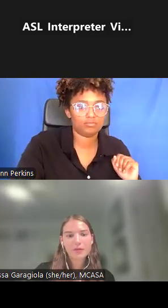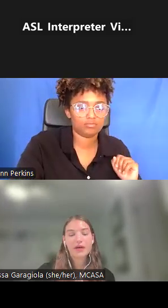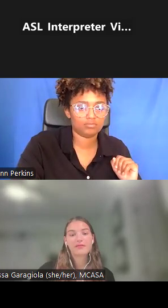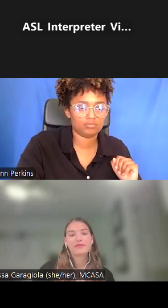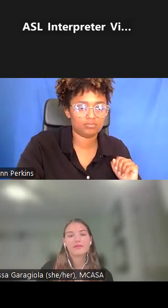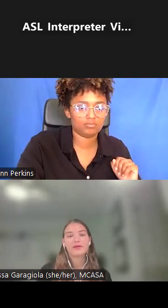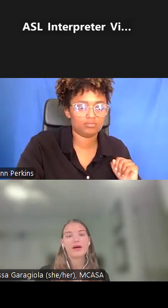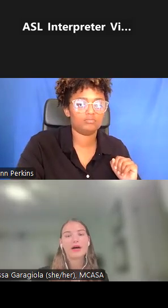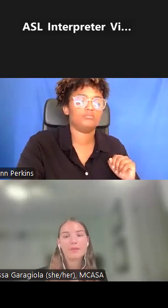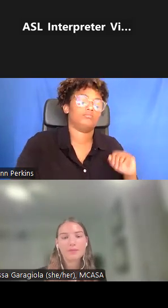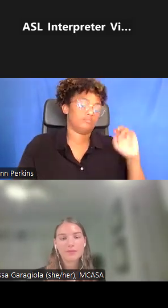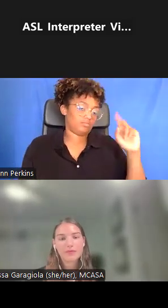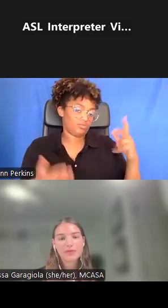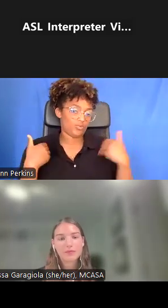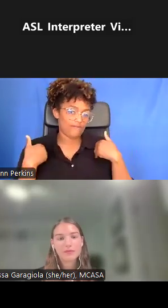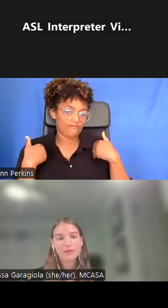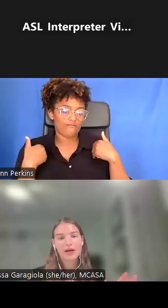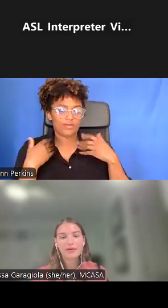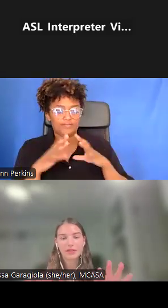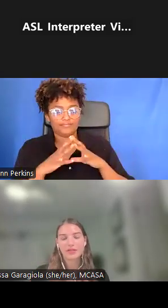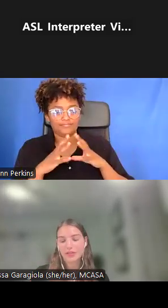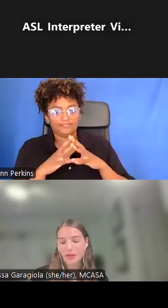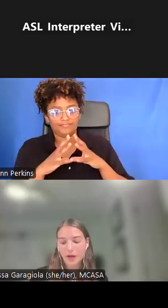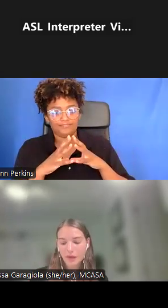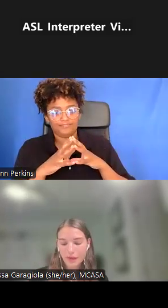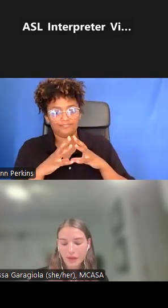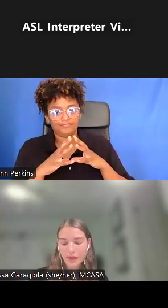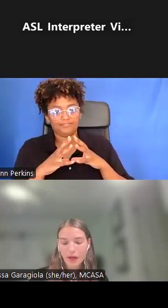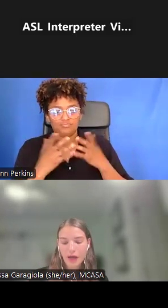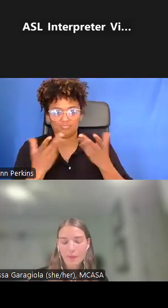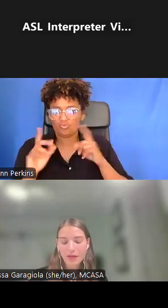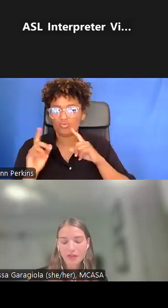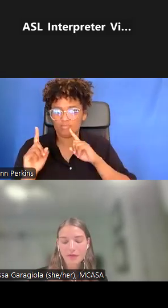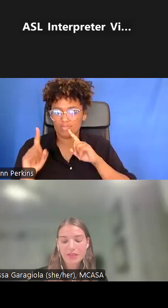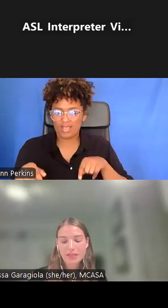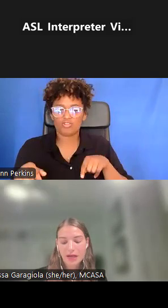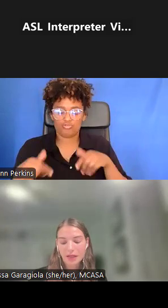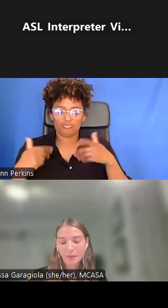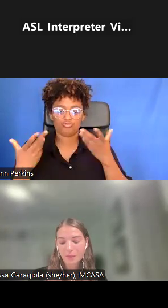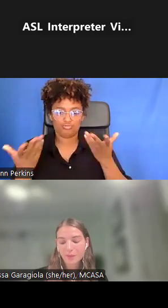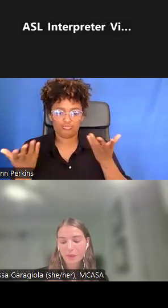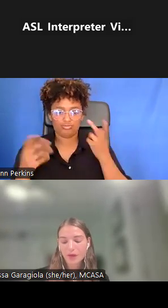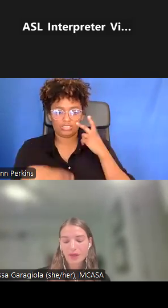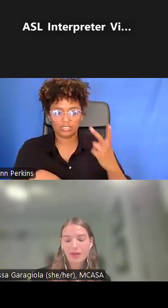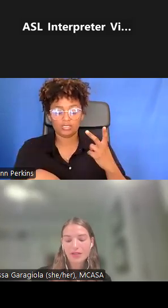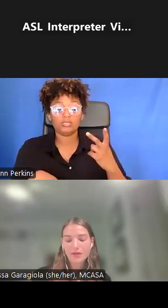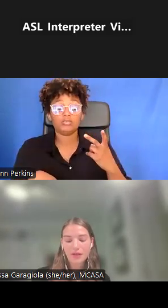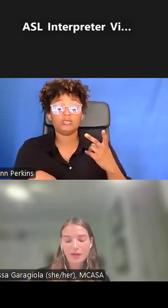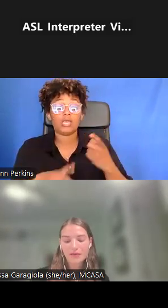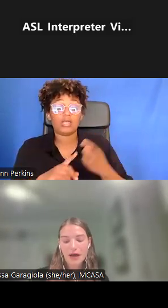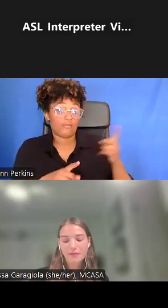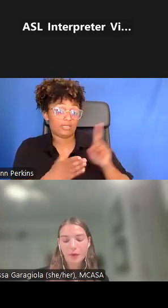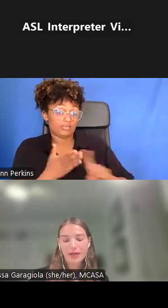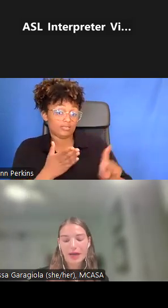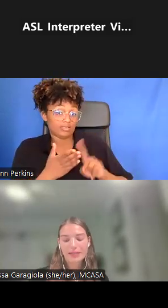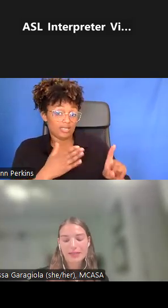All right, so we have a lot of answers here. The answer from the study is